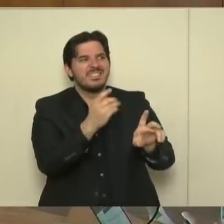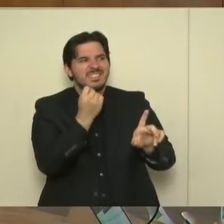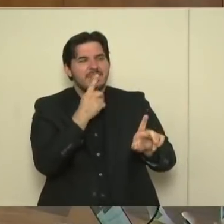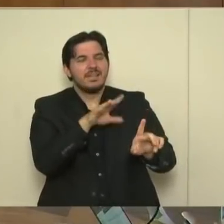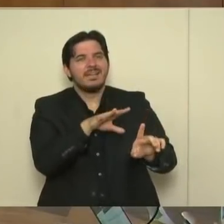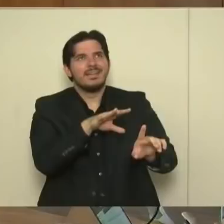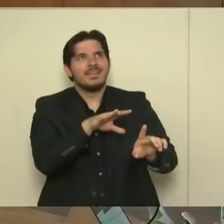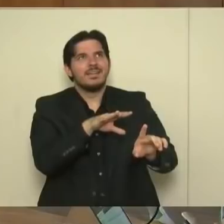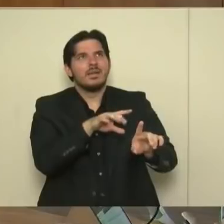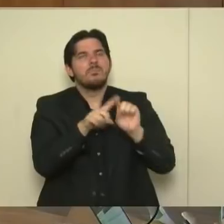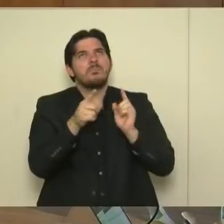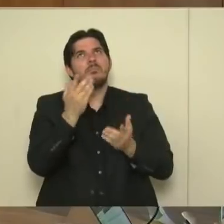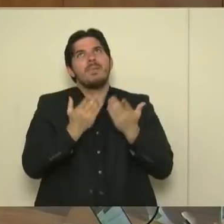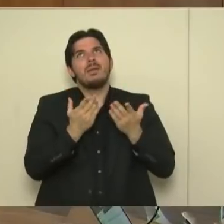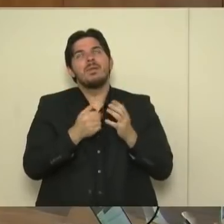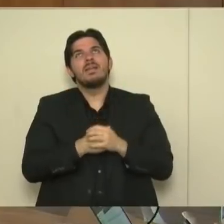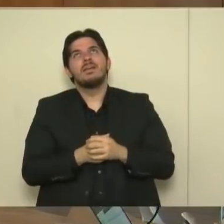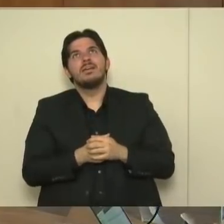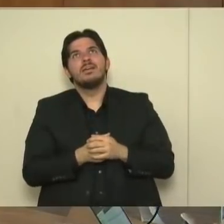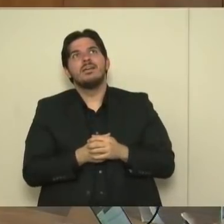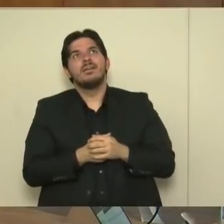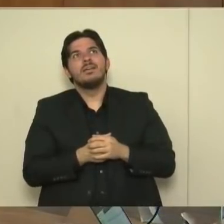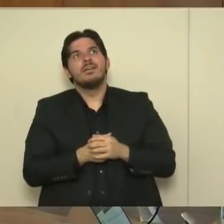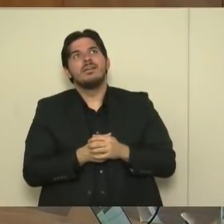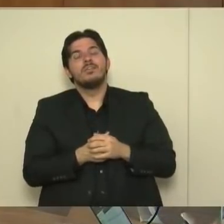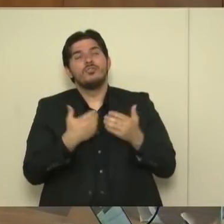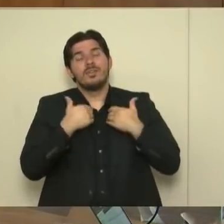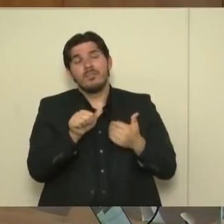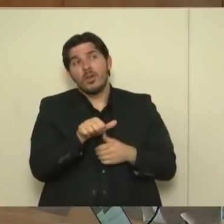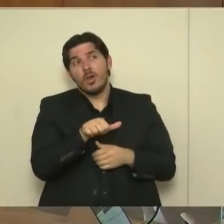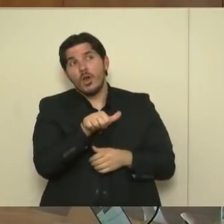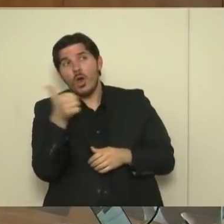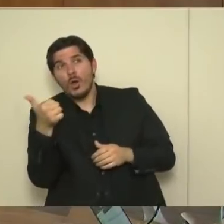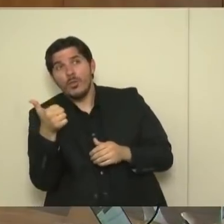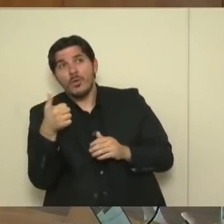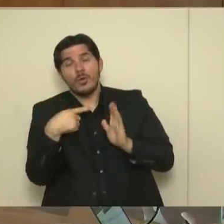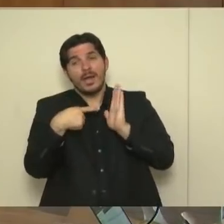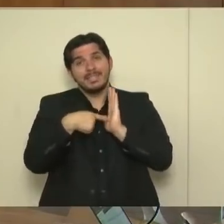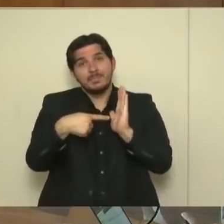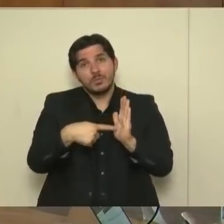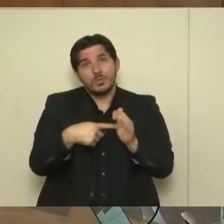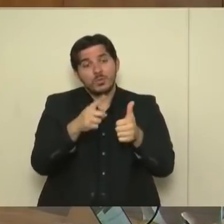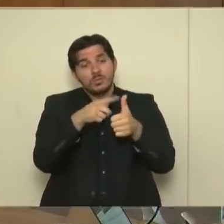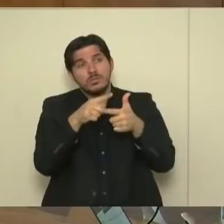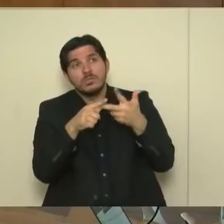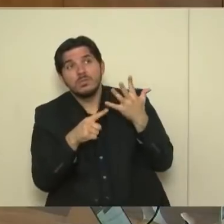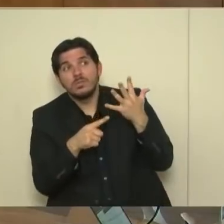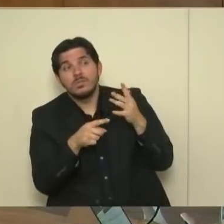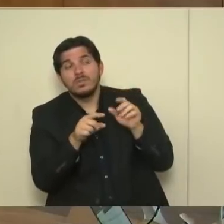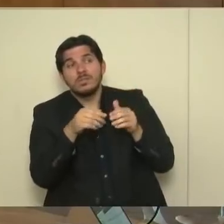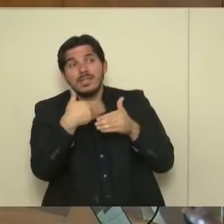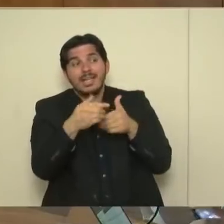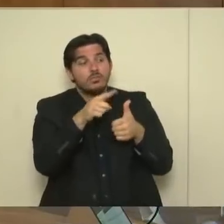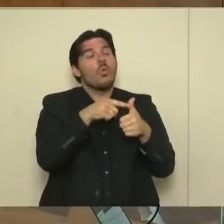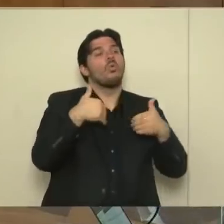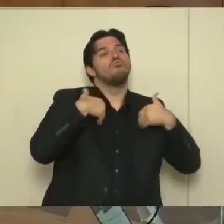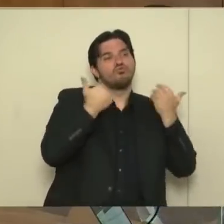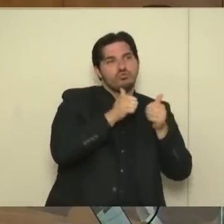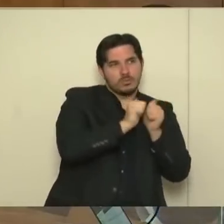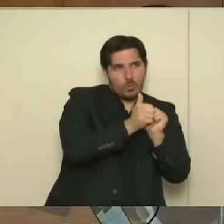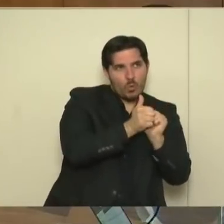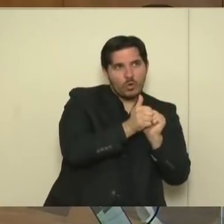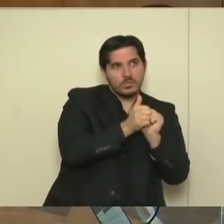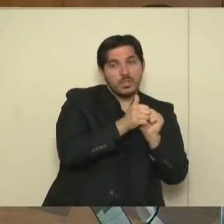list of a couple of things here when we talk about what could possibly be next, and maybe talk about which ones are likely